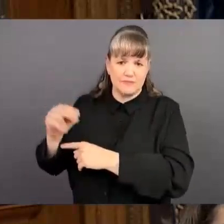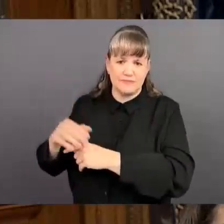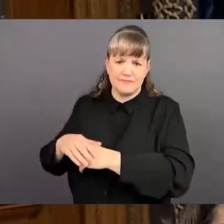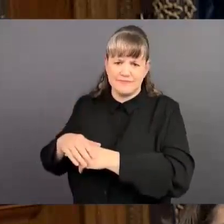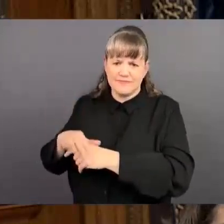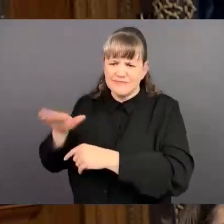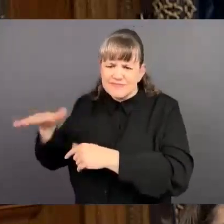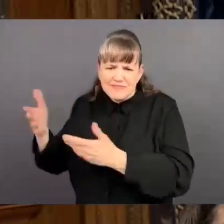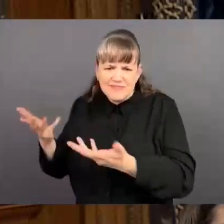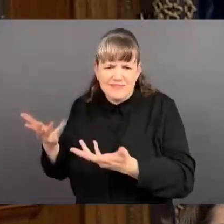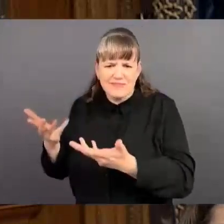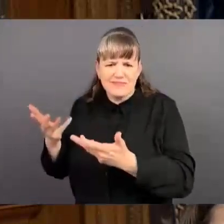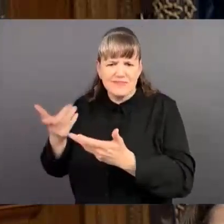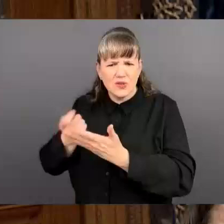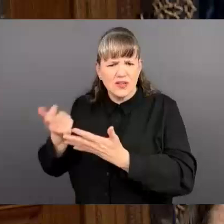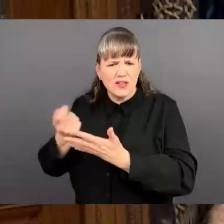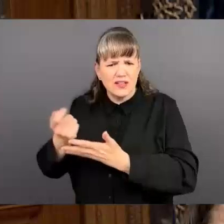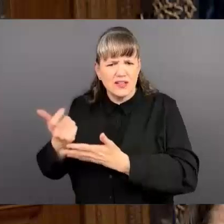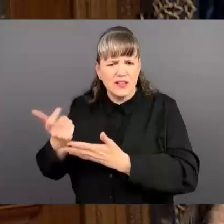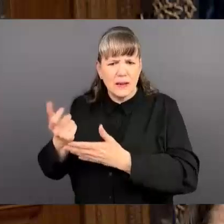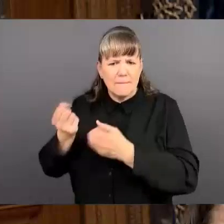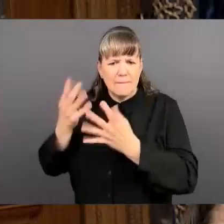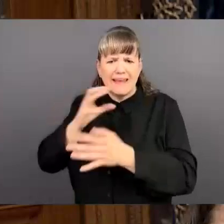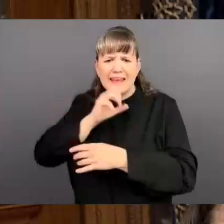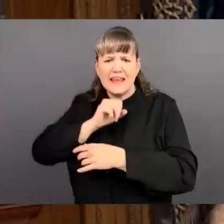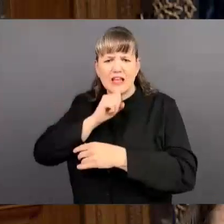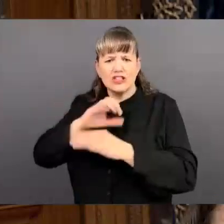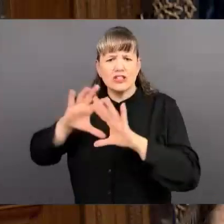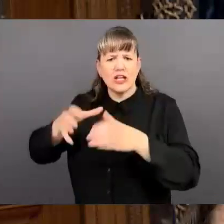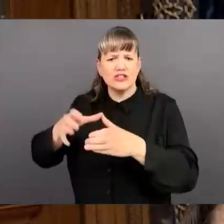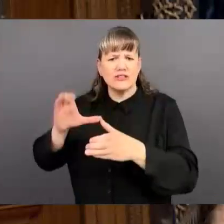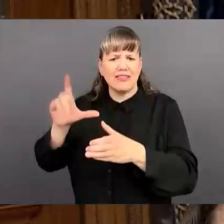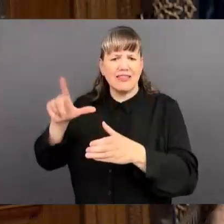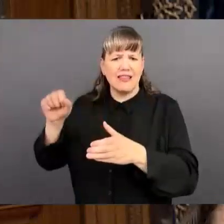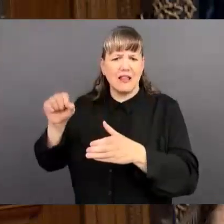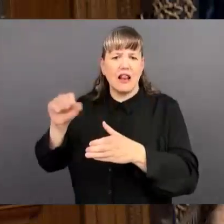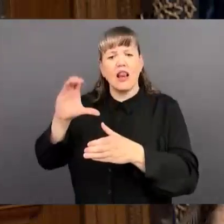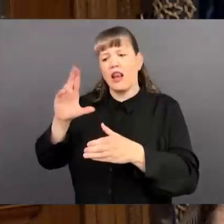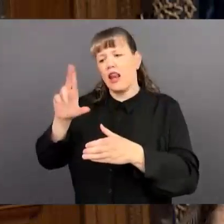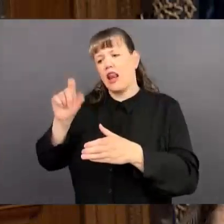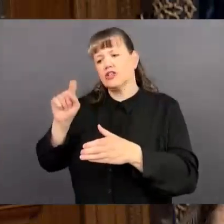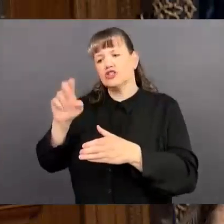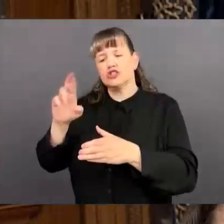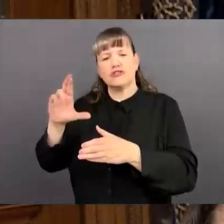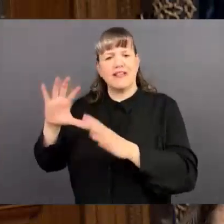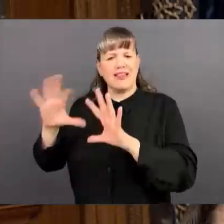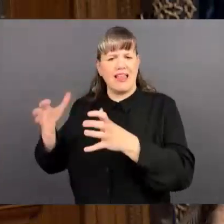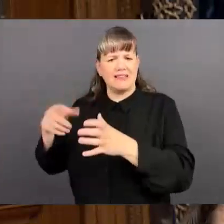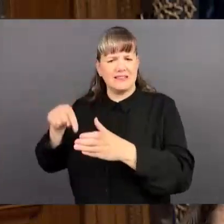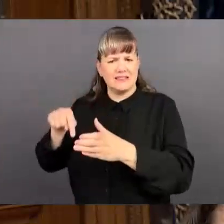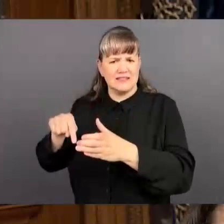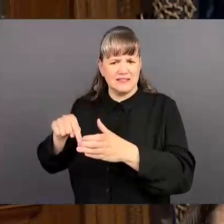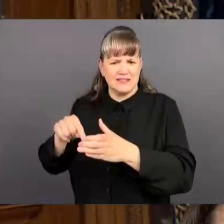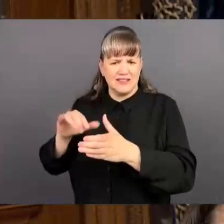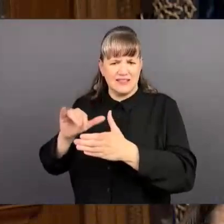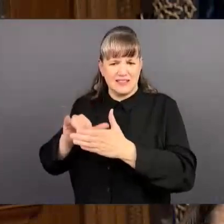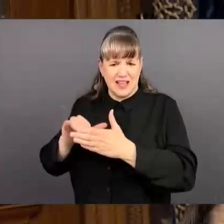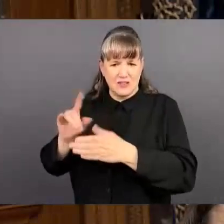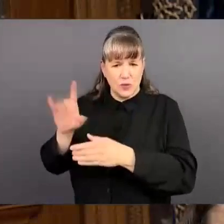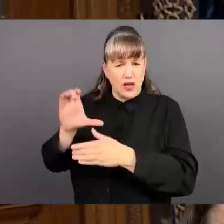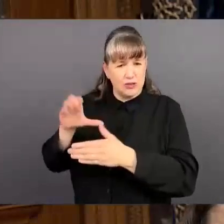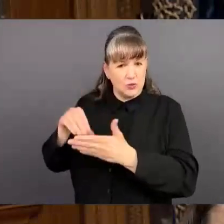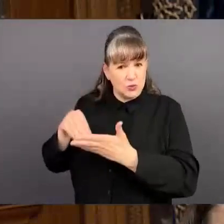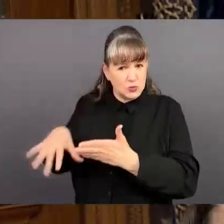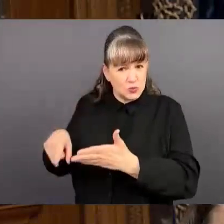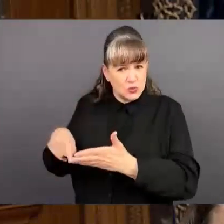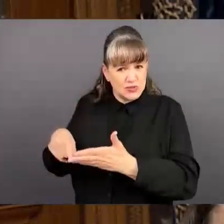cluster class, a program which has nearly 100 students, 4 classes, specifically for neurodiverse